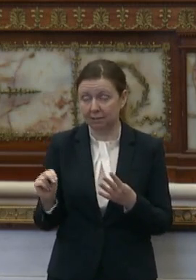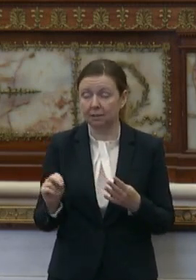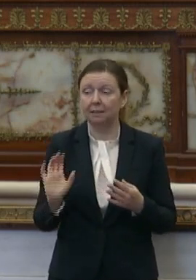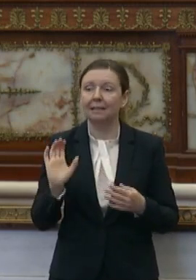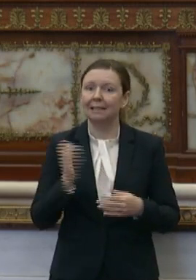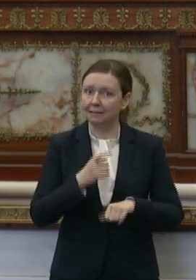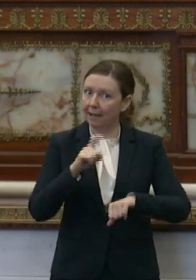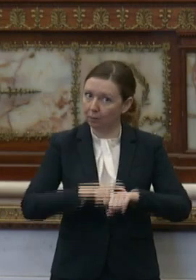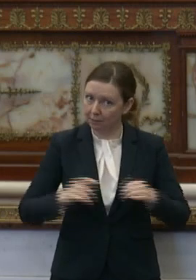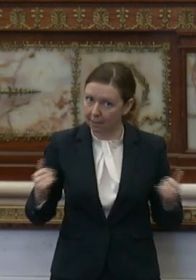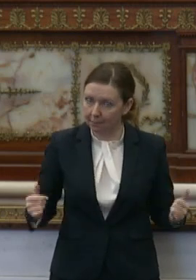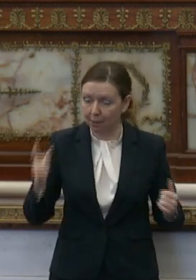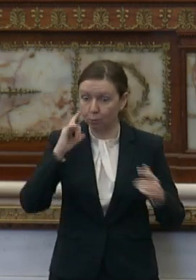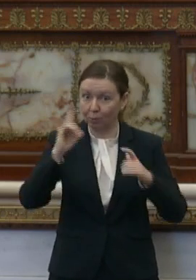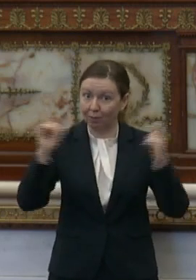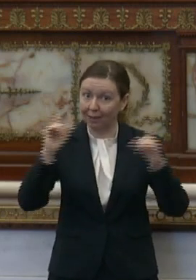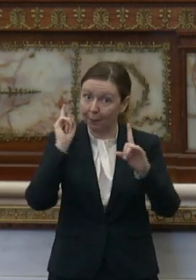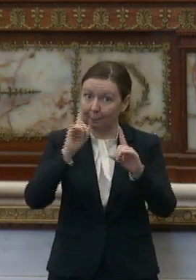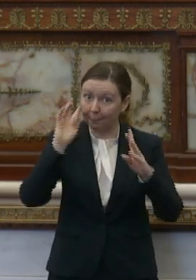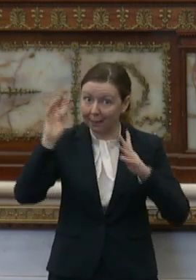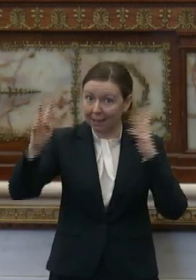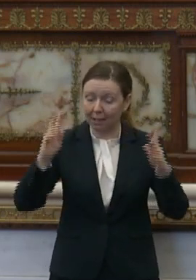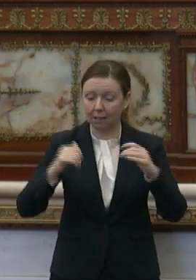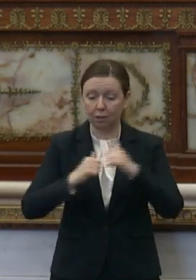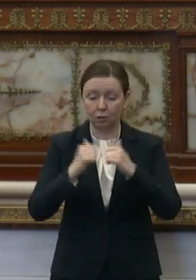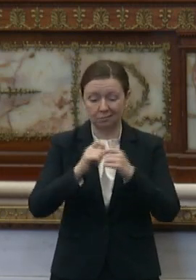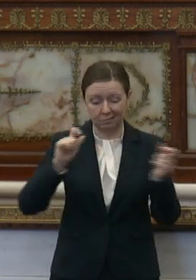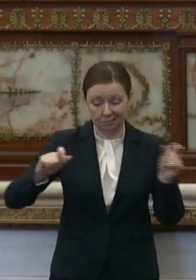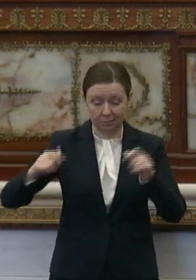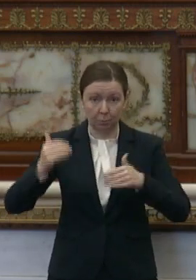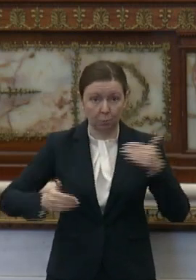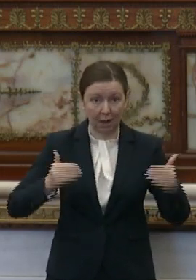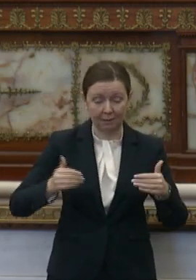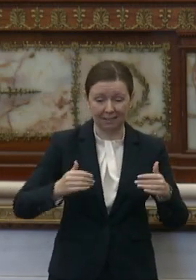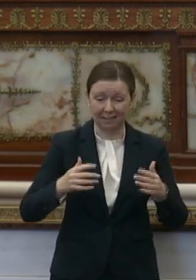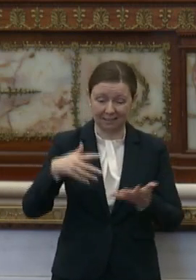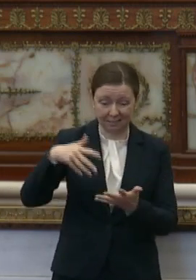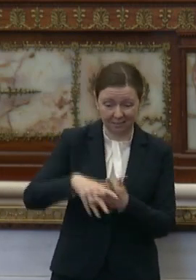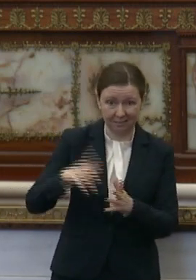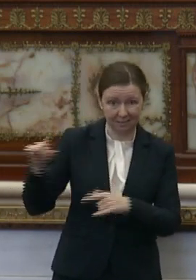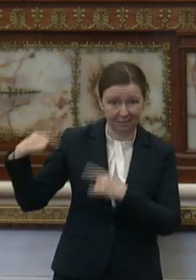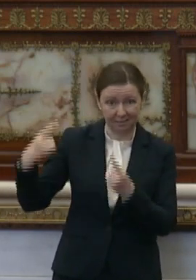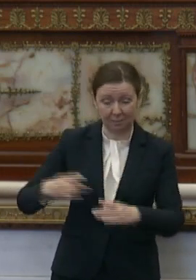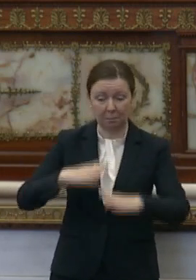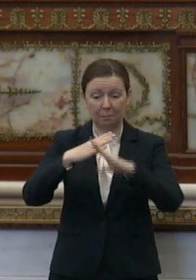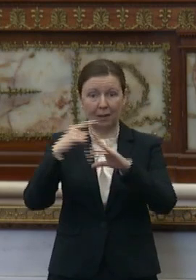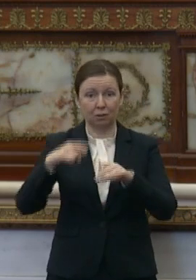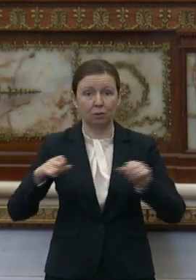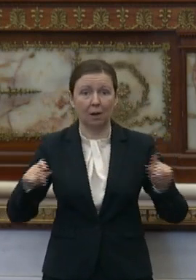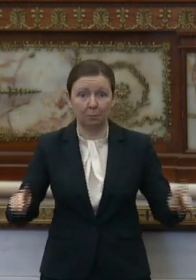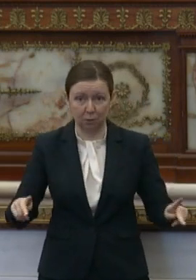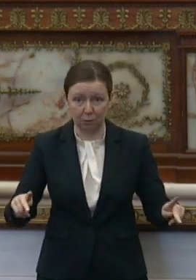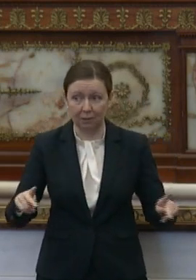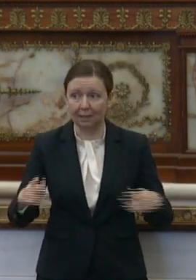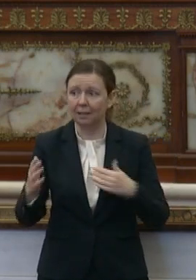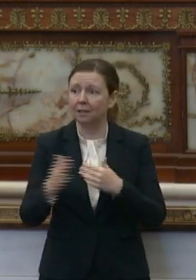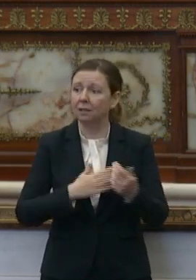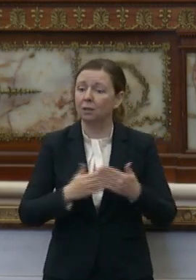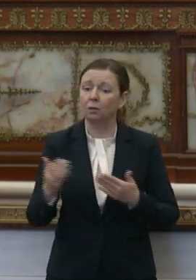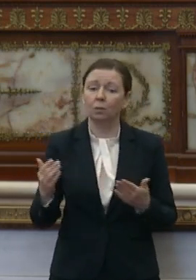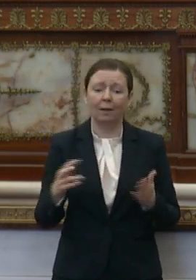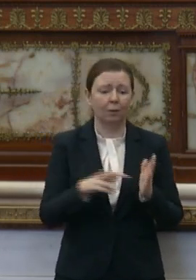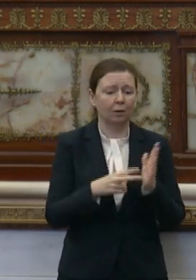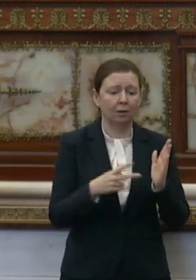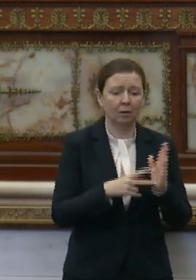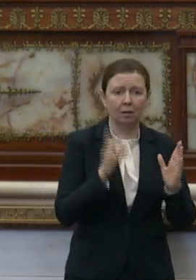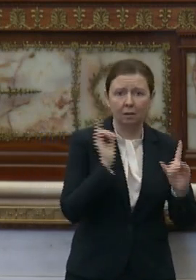is our time to think big, to restructure processes and institutions that have long created barriers to opportunity, whether